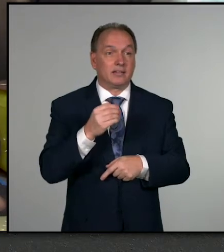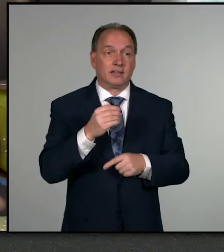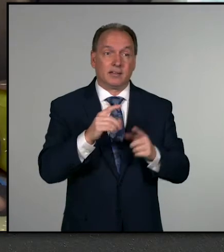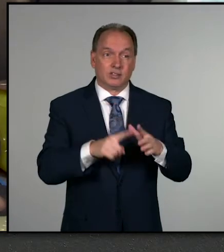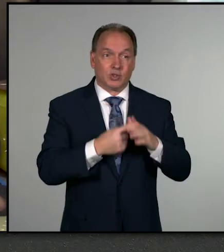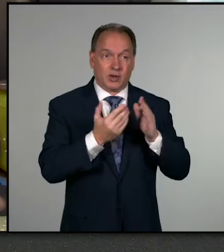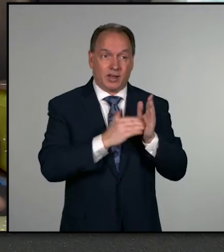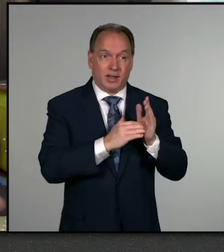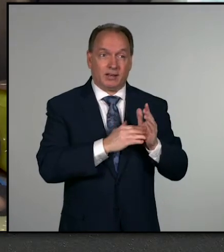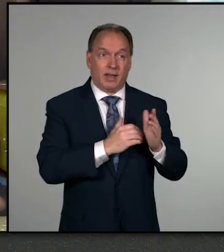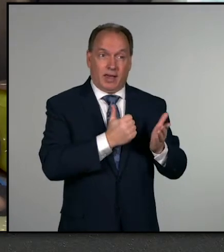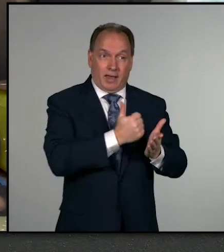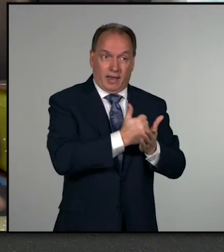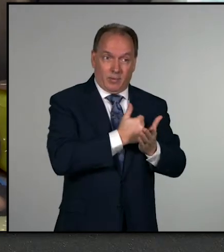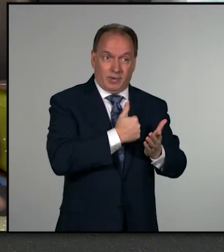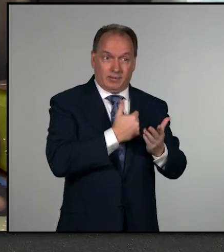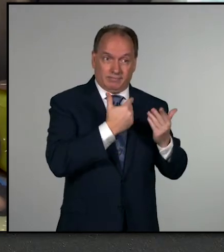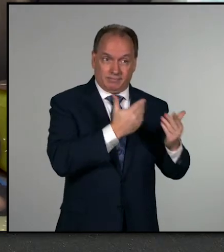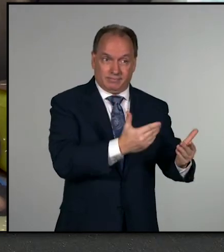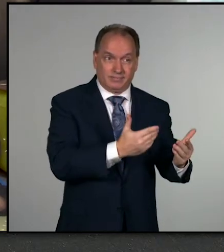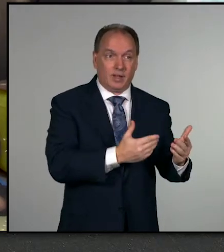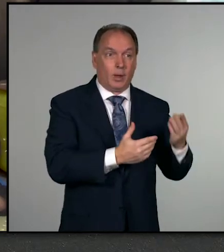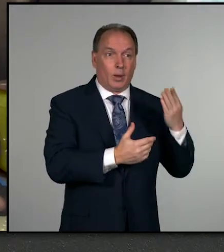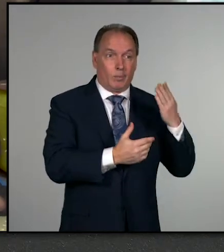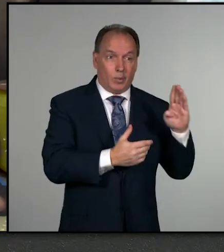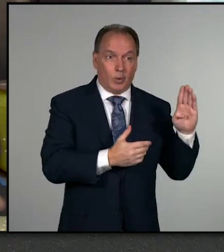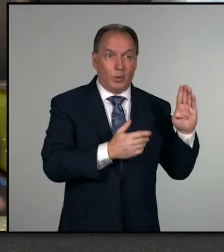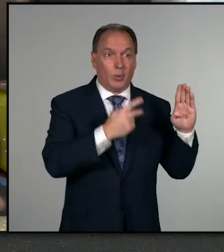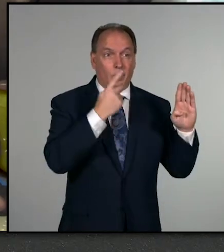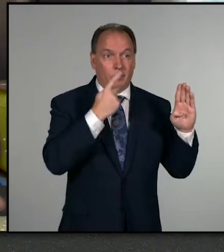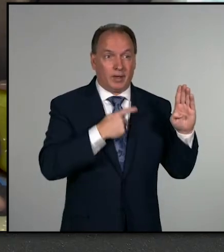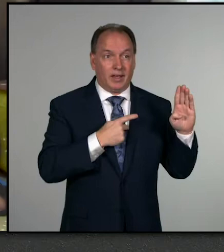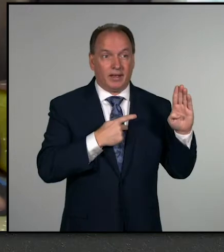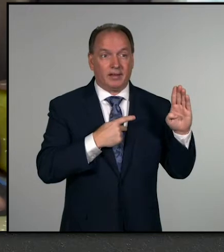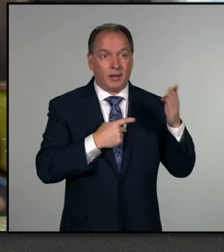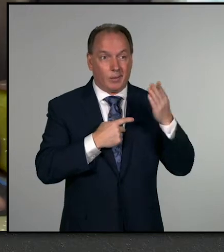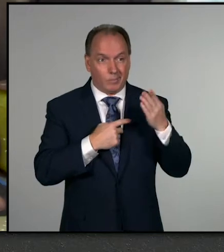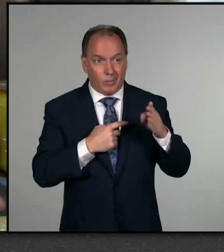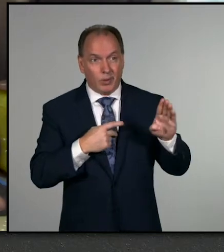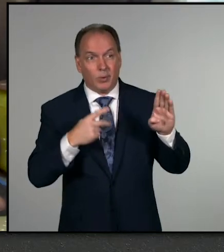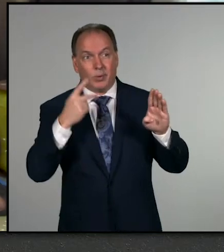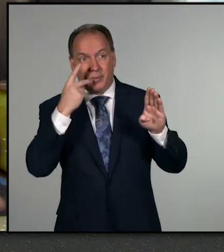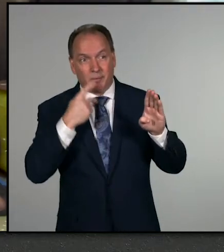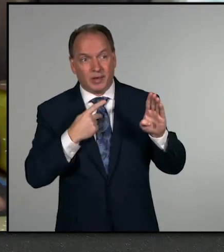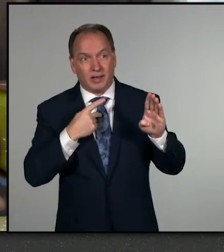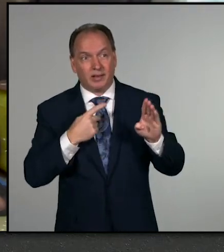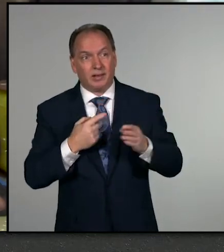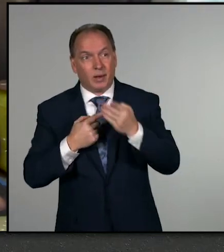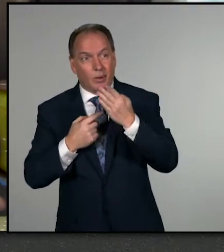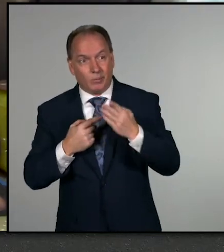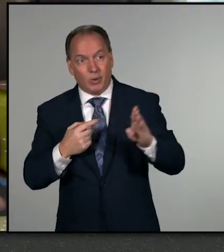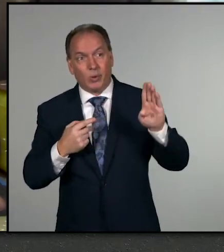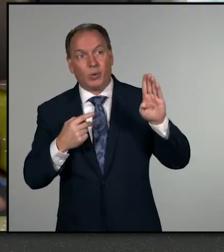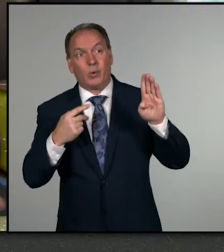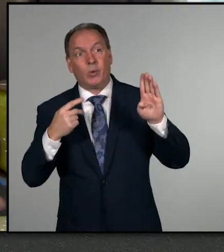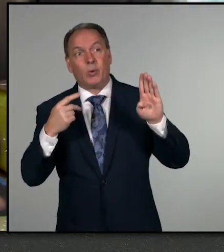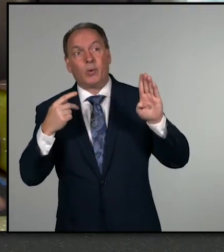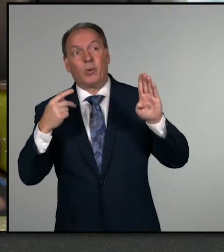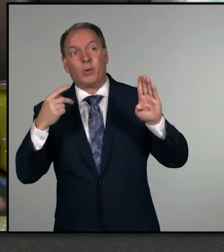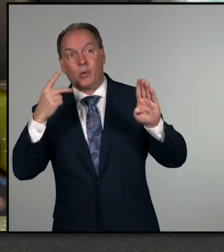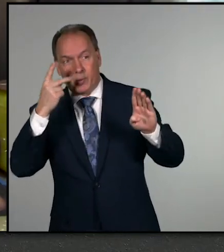And we'll start at the beginning again. Help me out. Blue, pink, blue, pink,